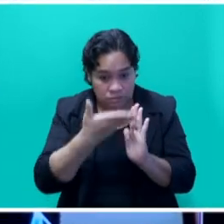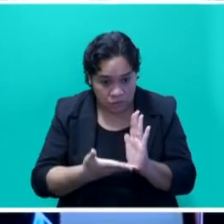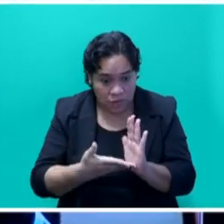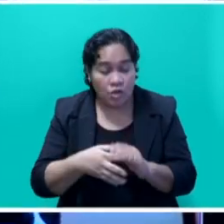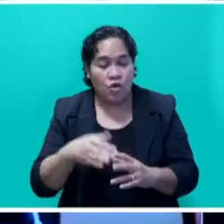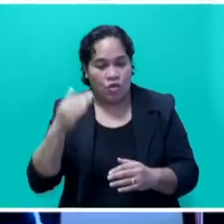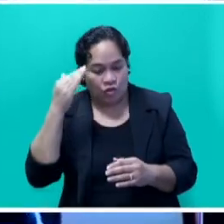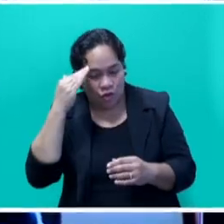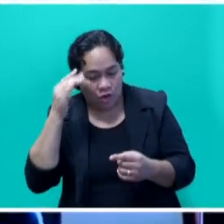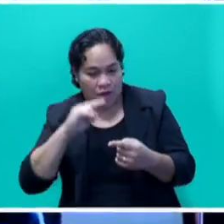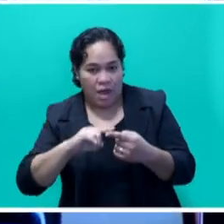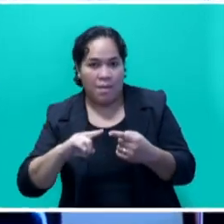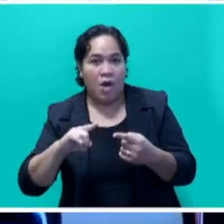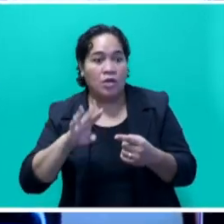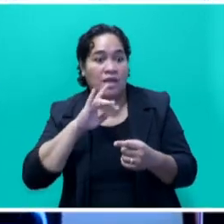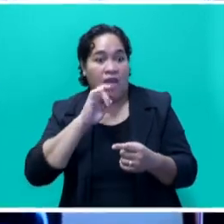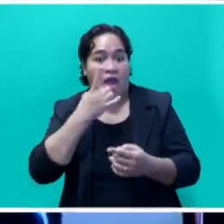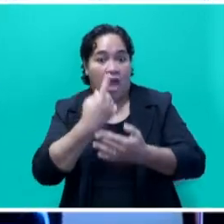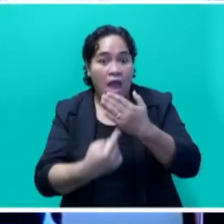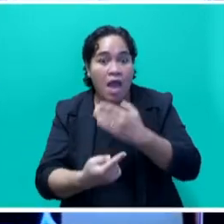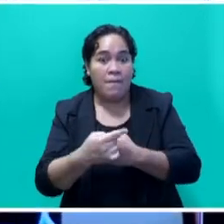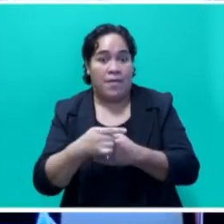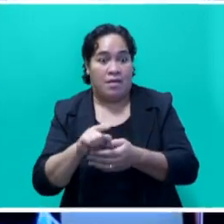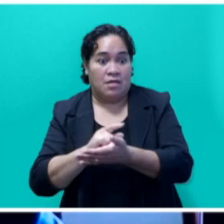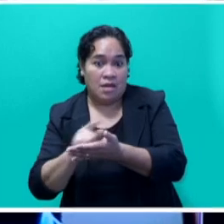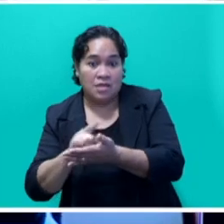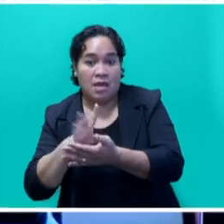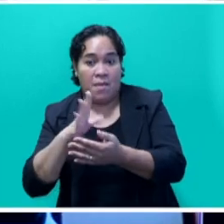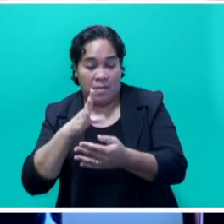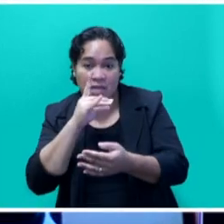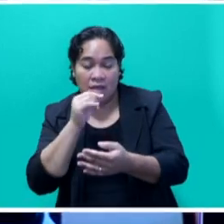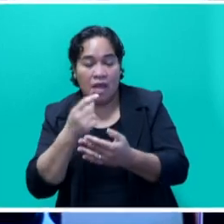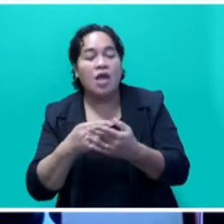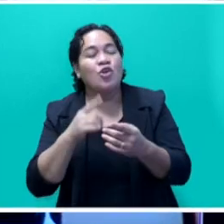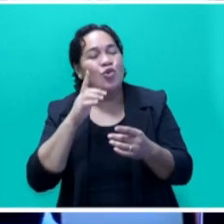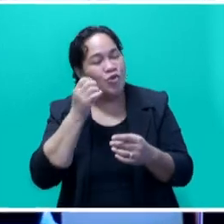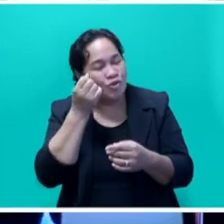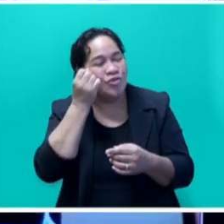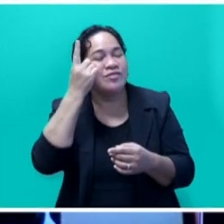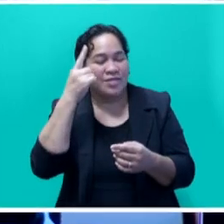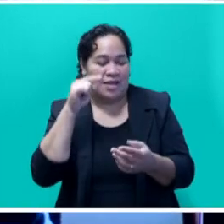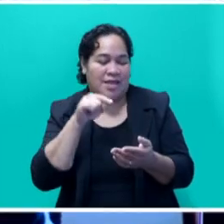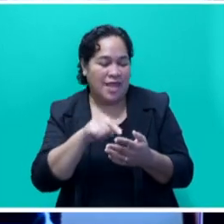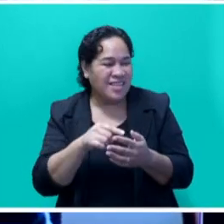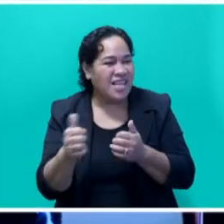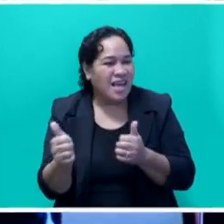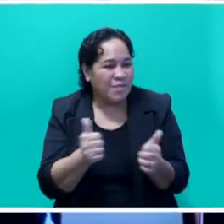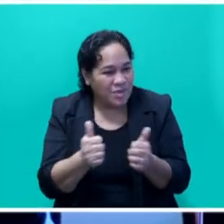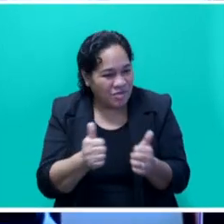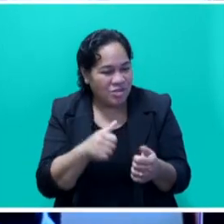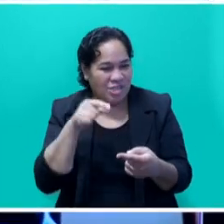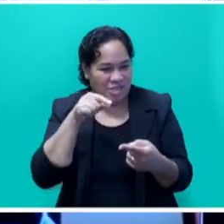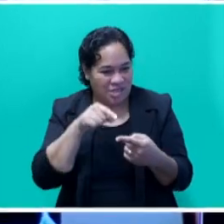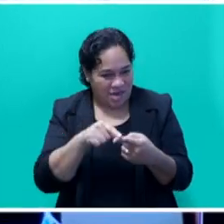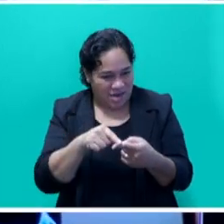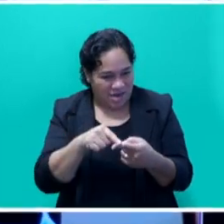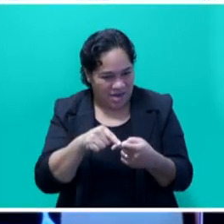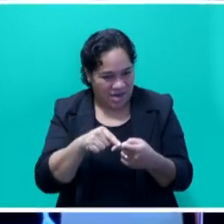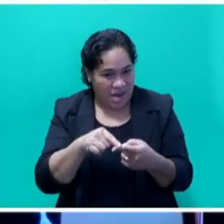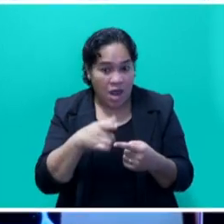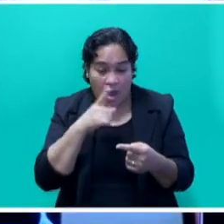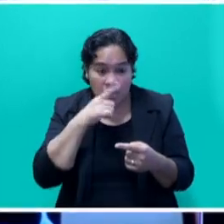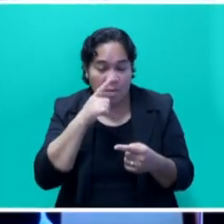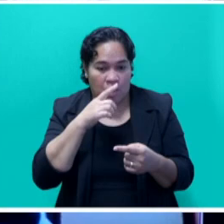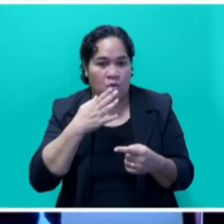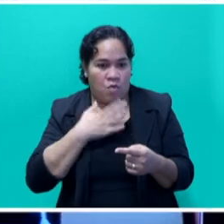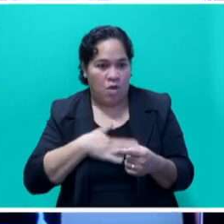implications, the ramifications of it, you would realize it is simply an administrative matter that in the long run makes people want to